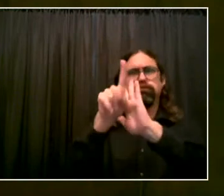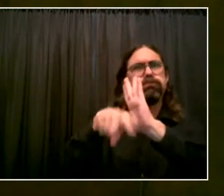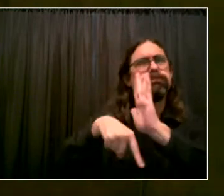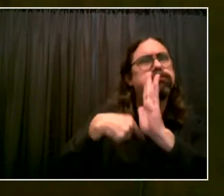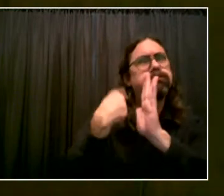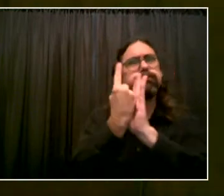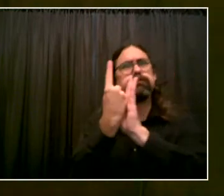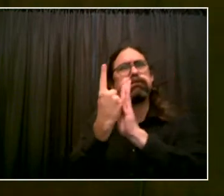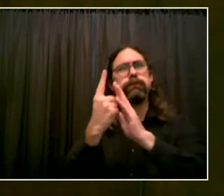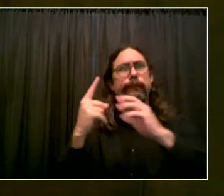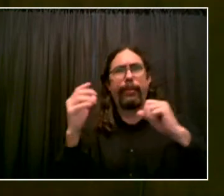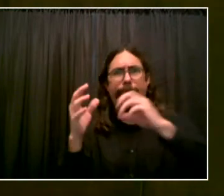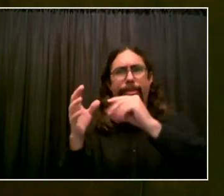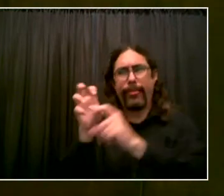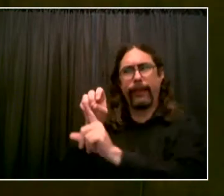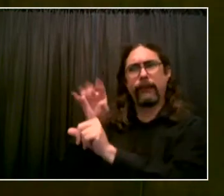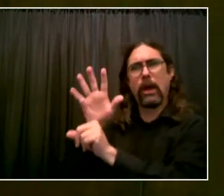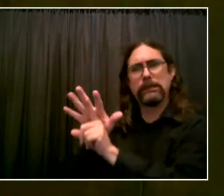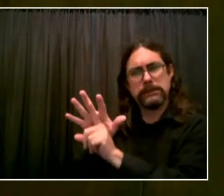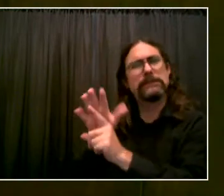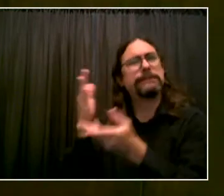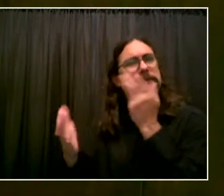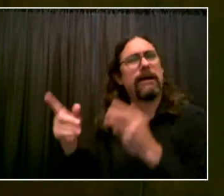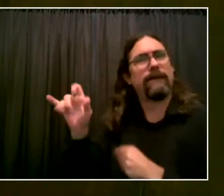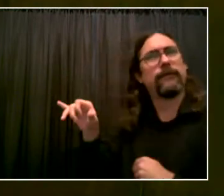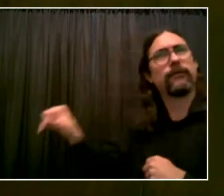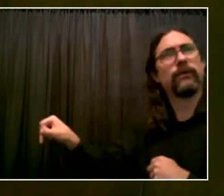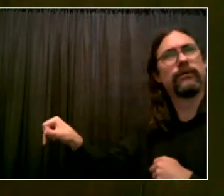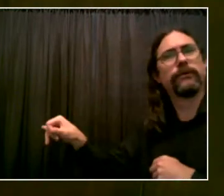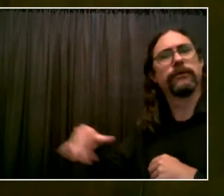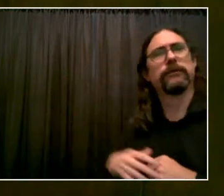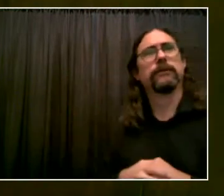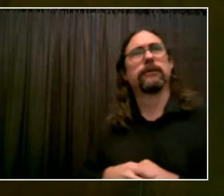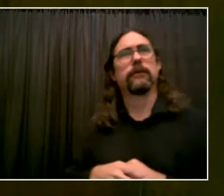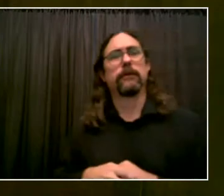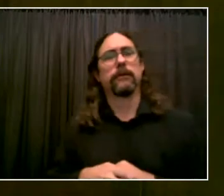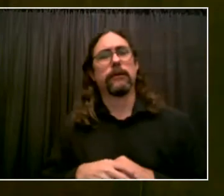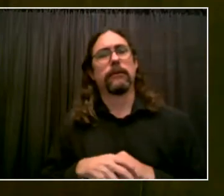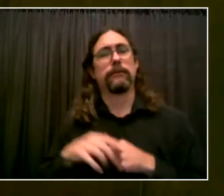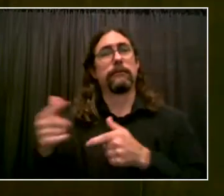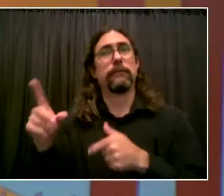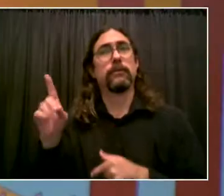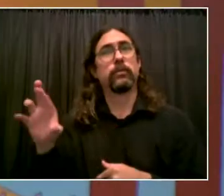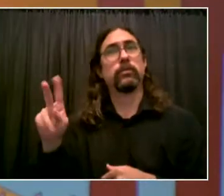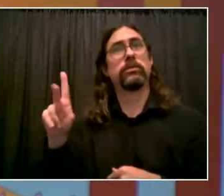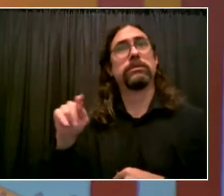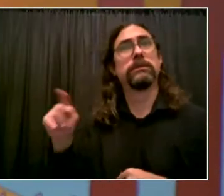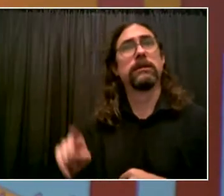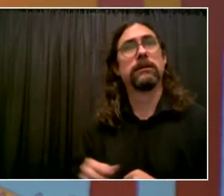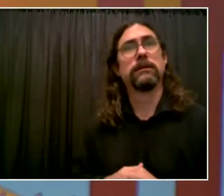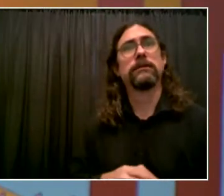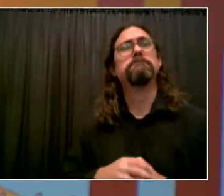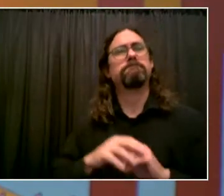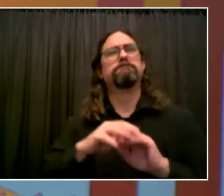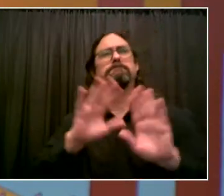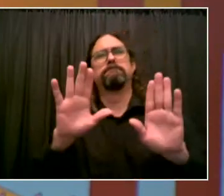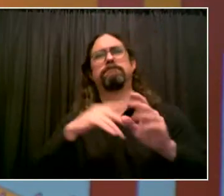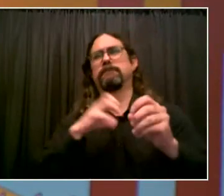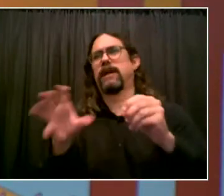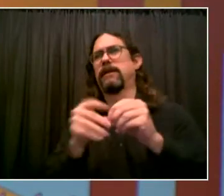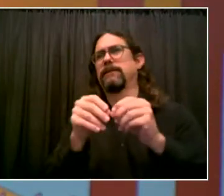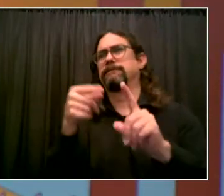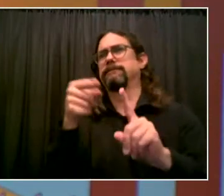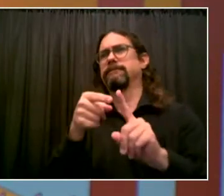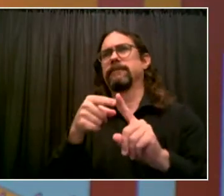of the child, taking into account all of the circumstances. Thank you, sir. Thank you. Okay, go